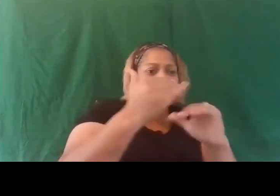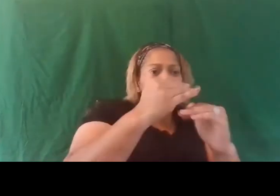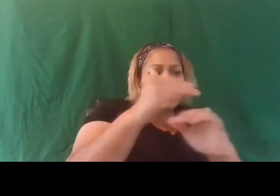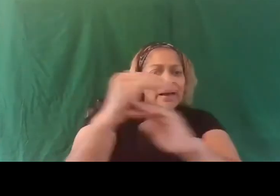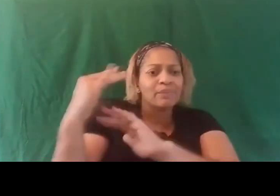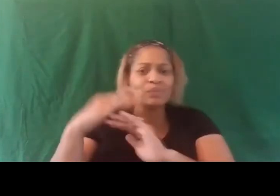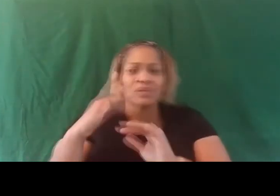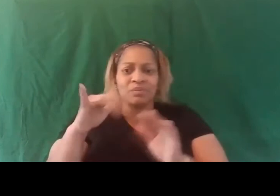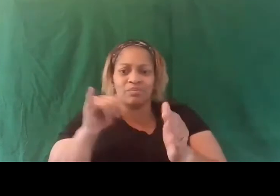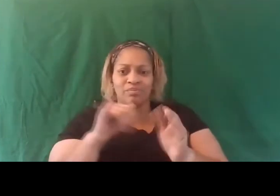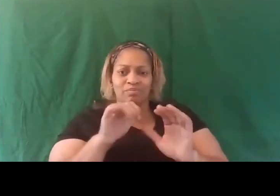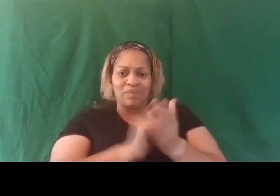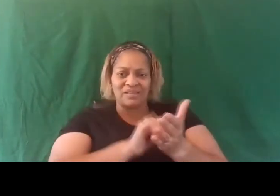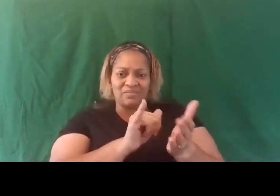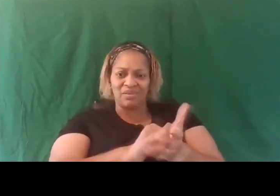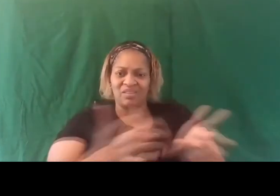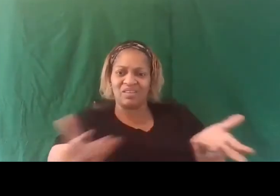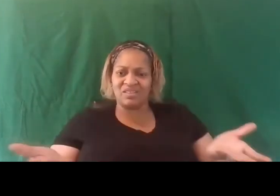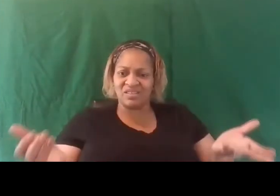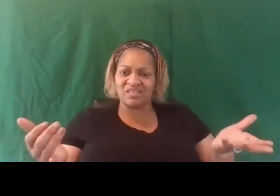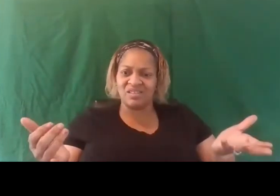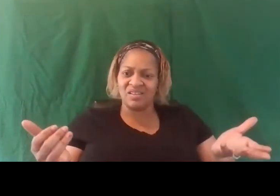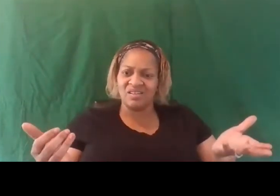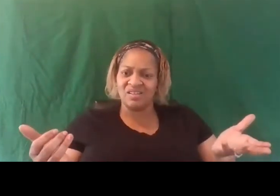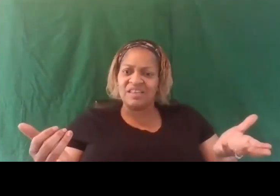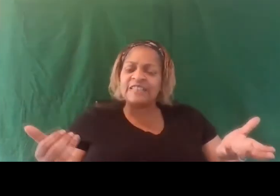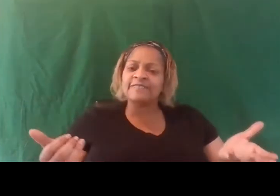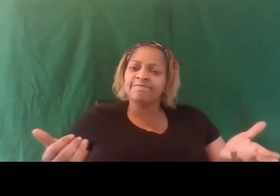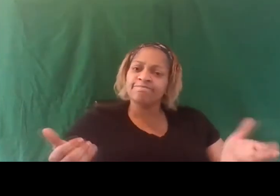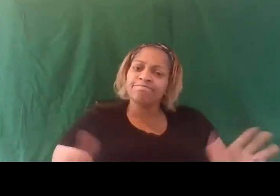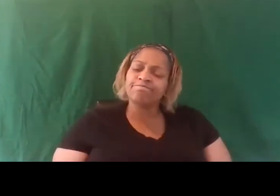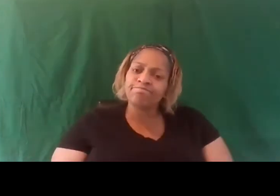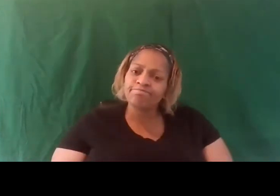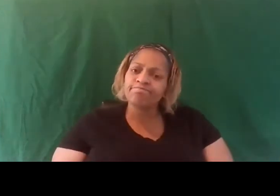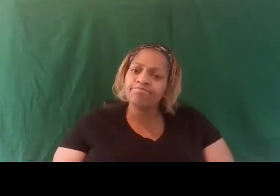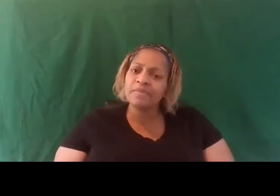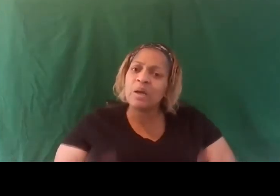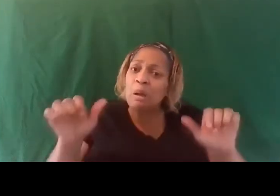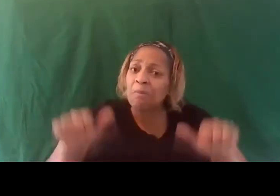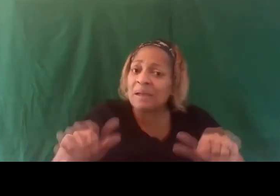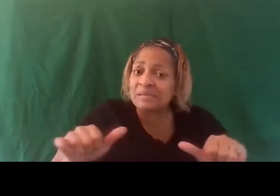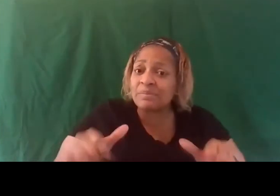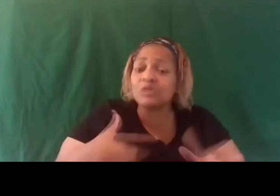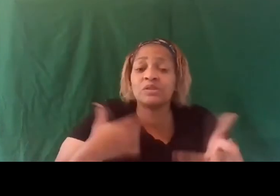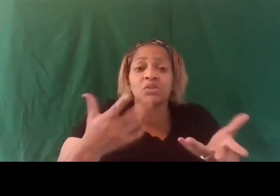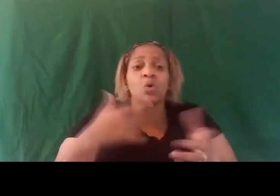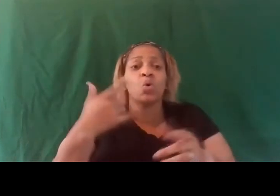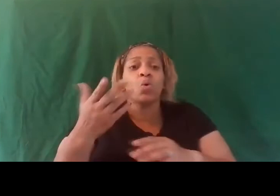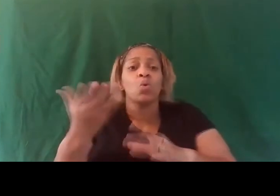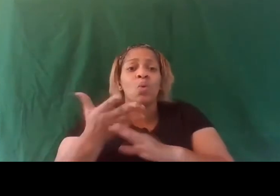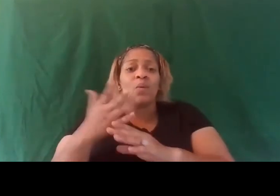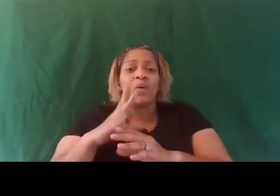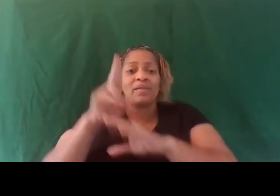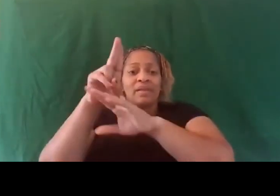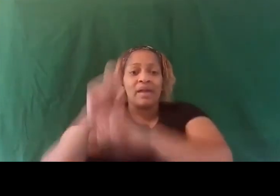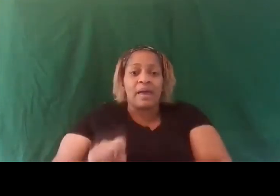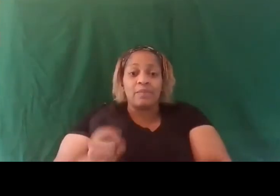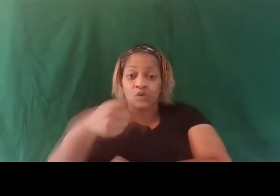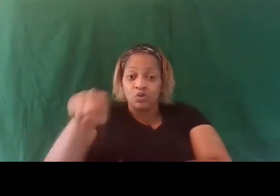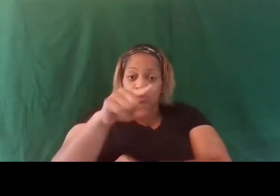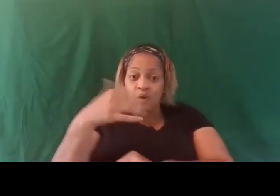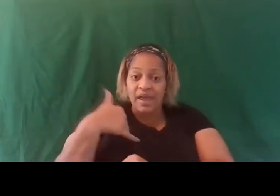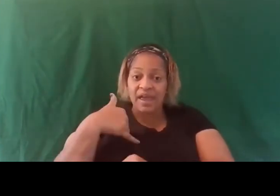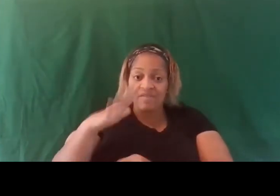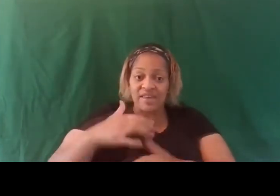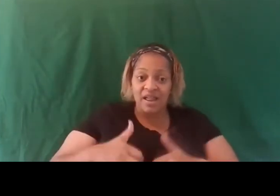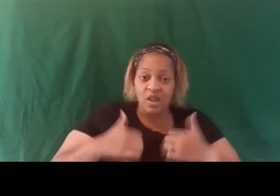possibilities. So let's pause and think about, well, what habits do you have in your life and what are they doing? Oh,